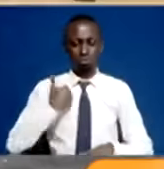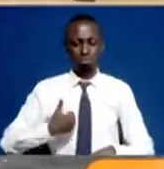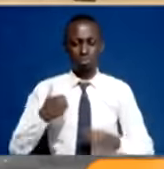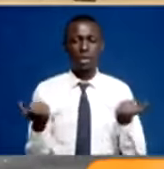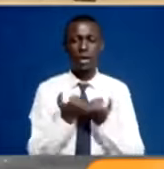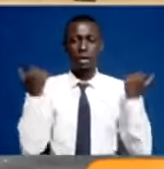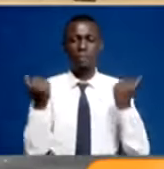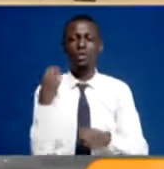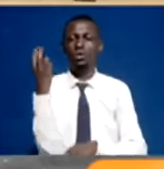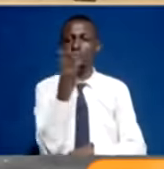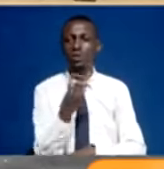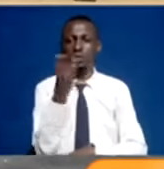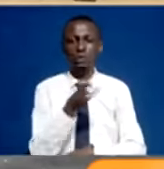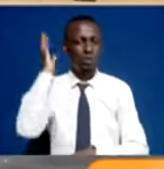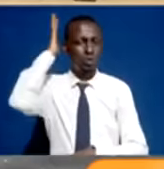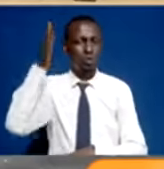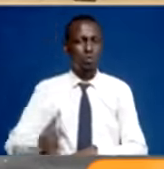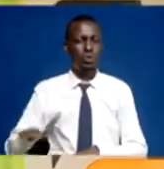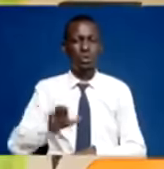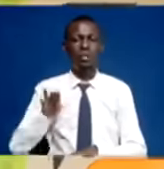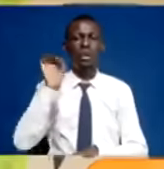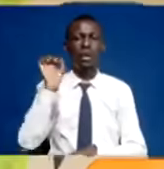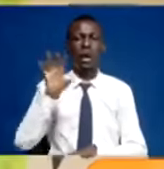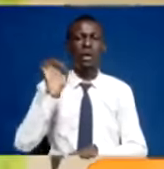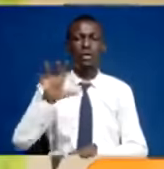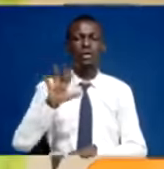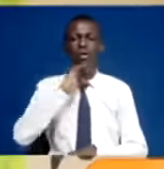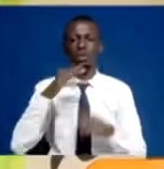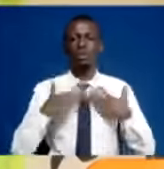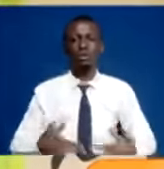conducted Wednesday at the city mortuary. Hassan Mugambi, Citizen TV.